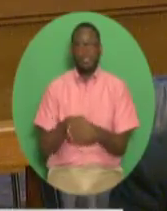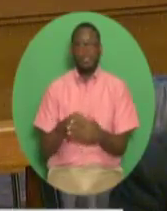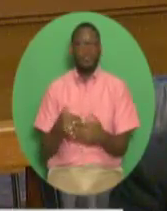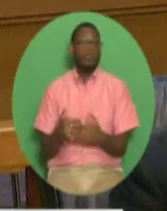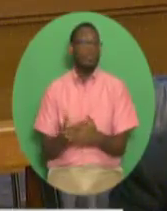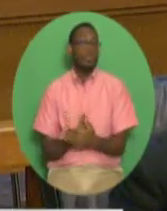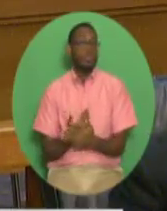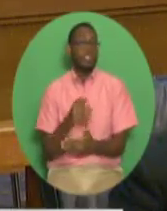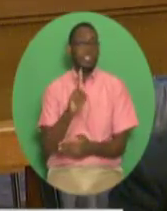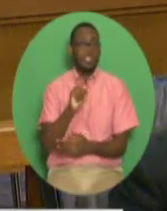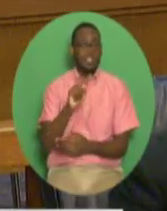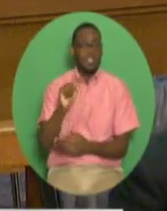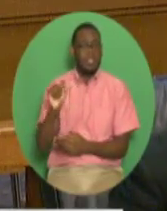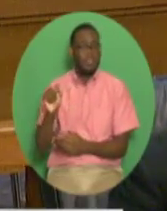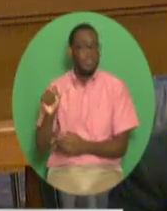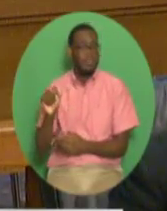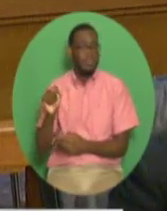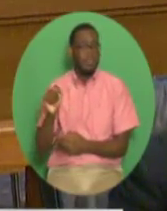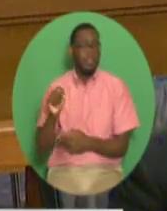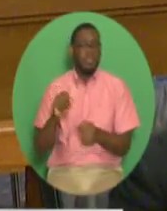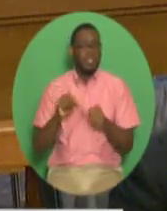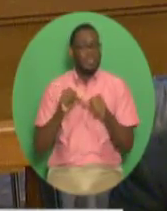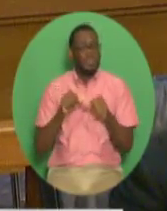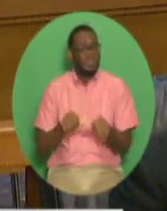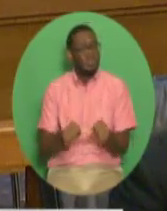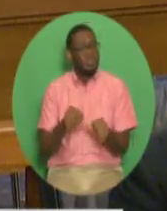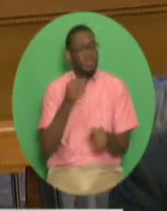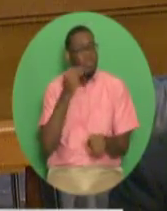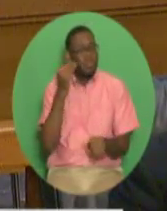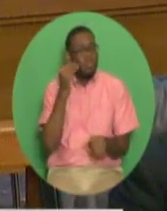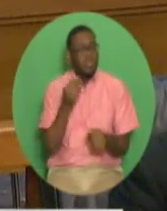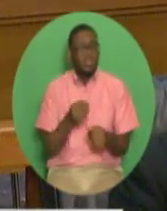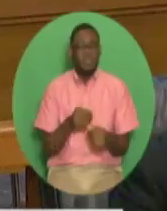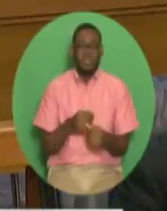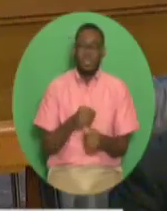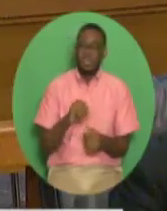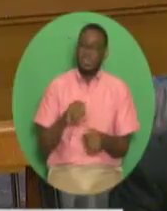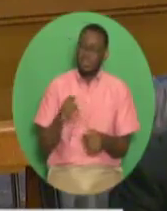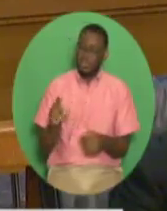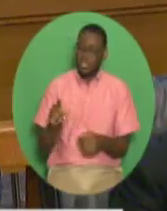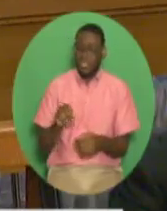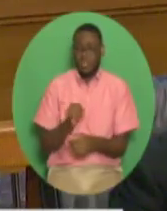rationale as to why this would have been done.